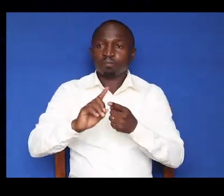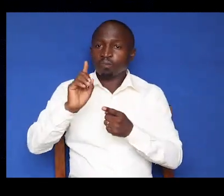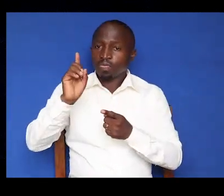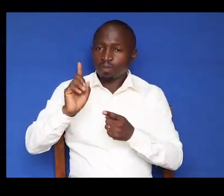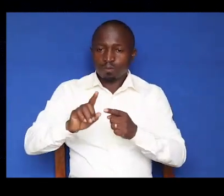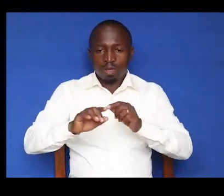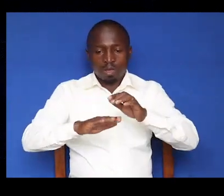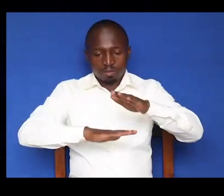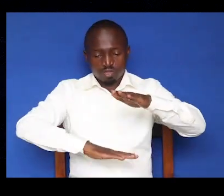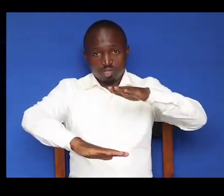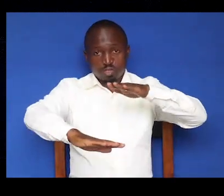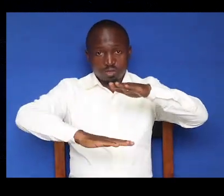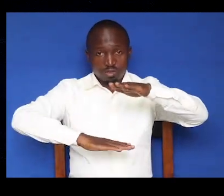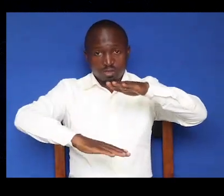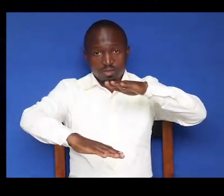considerable bottom,